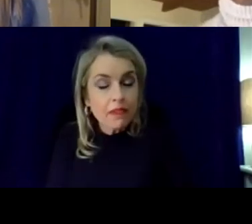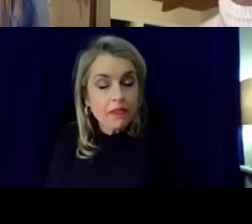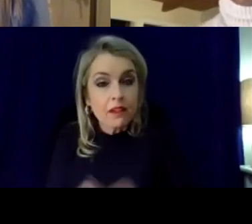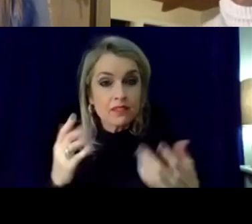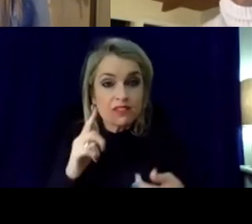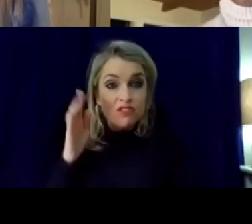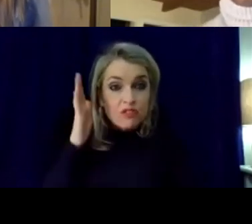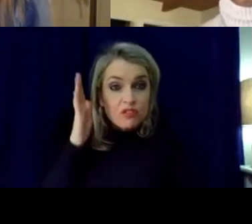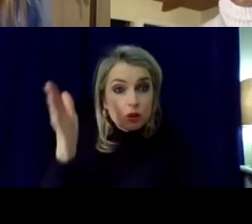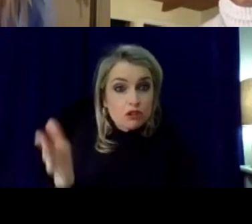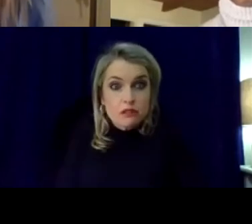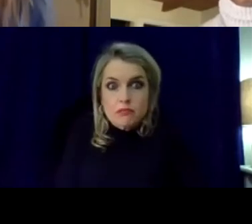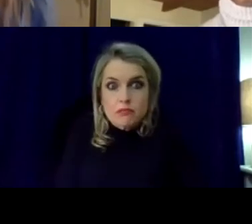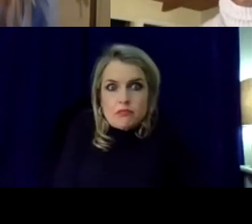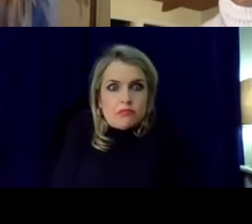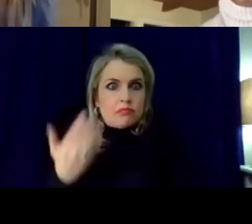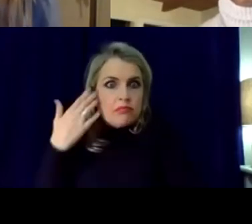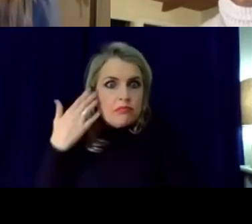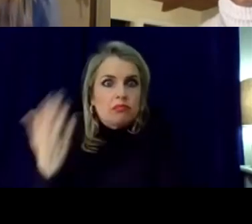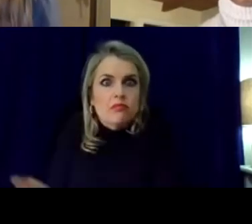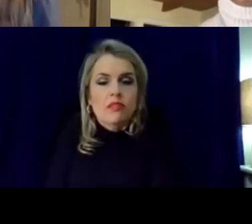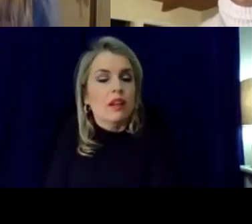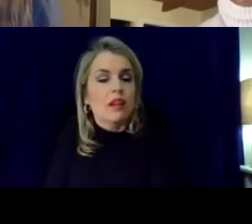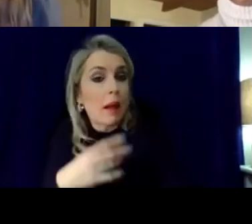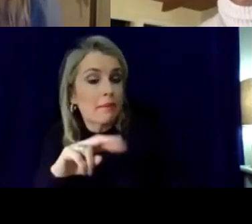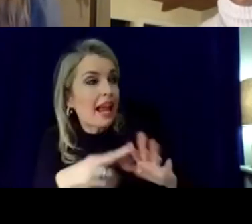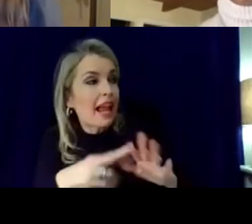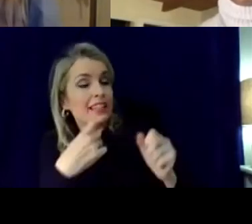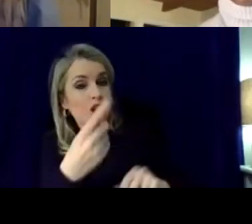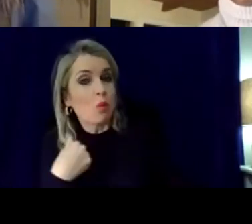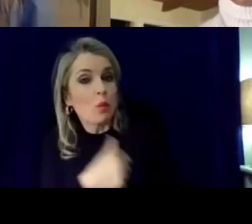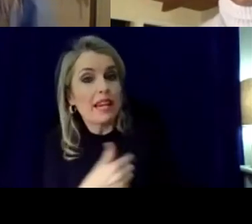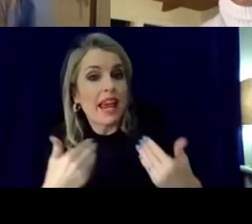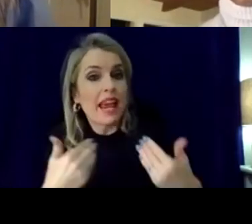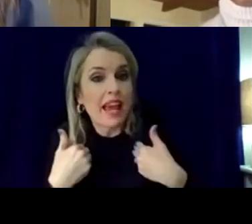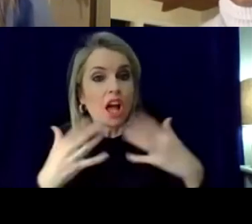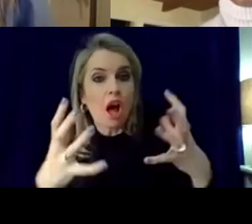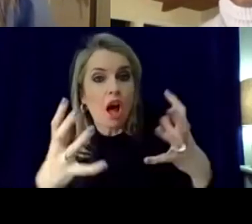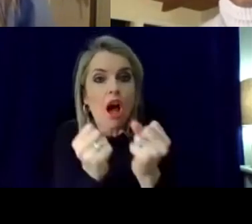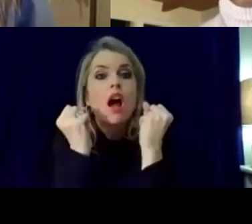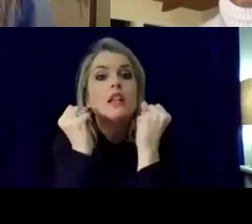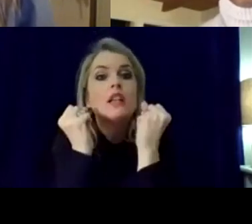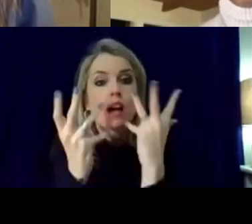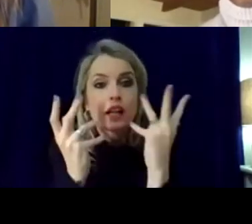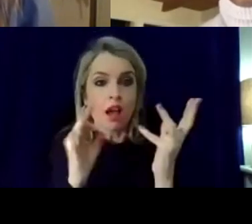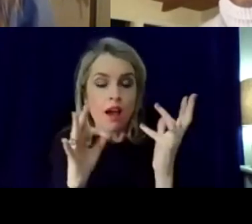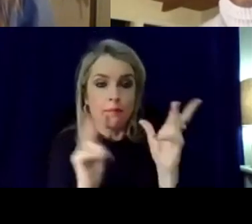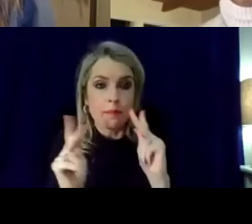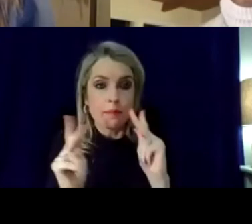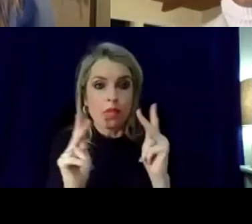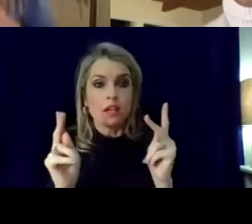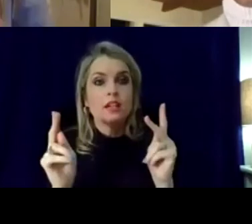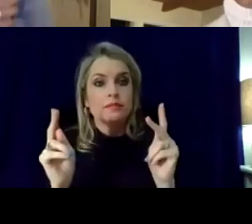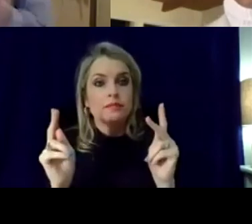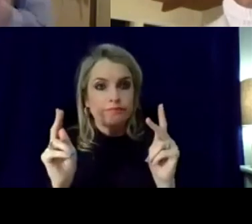going, I mean, I wanted to shoot it. Just jump in. I can tell you, we had a ton of entries for this contest, and you were